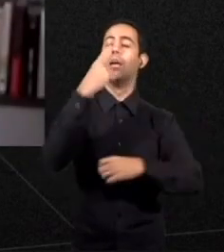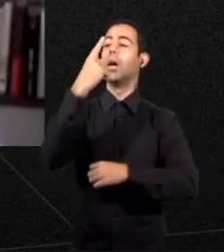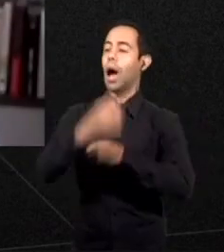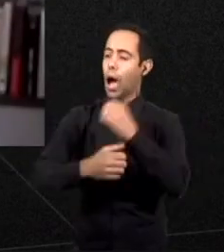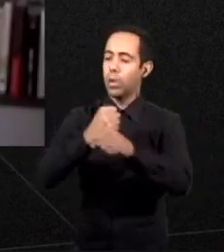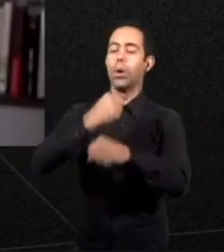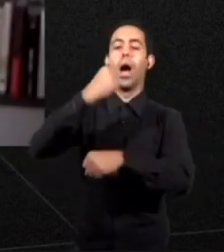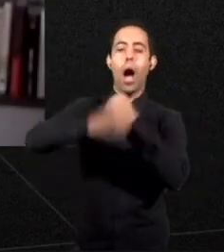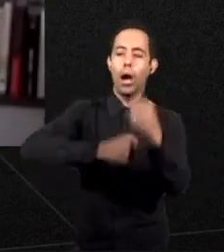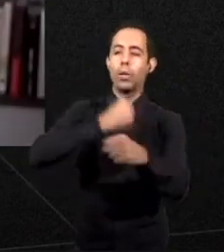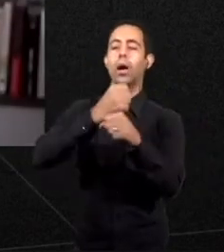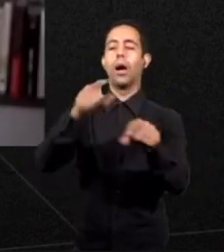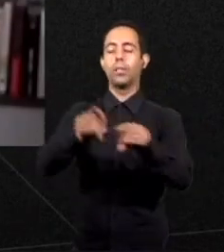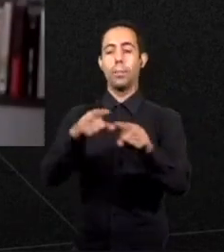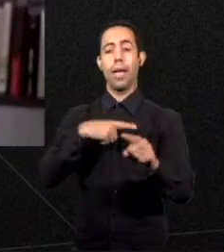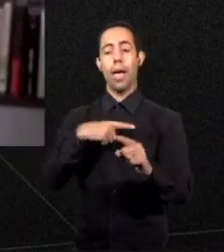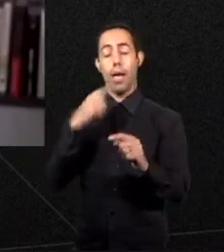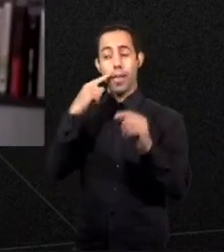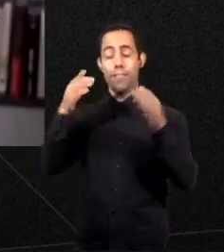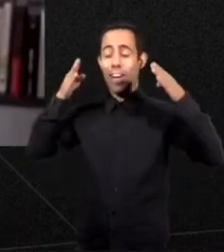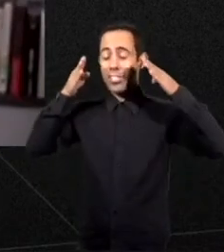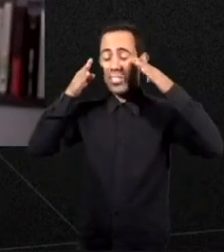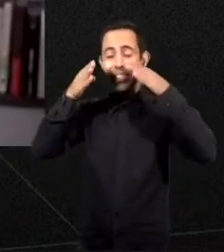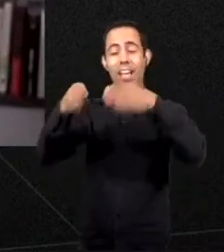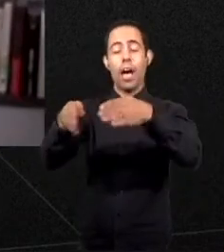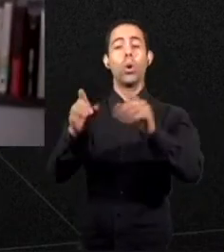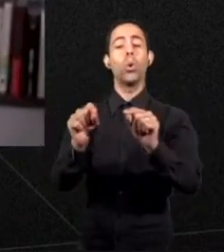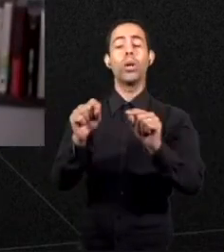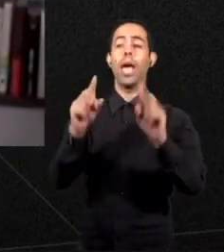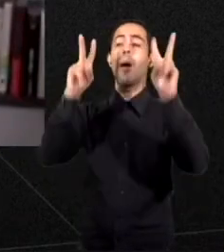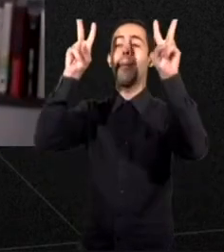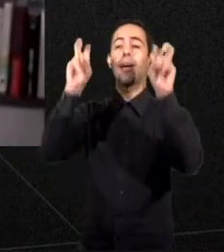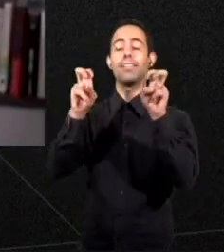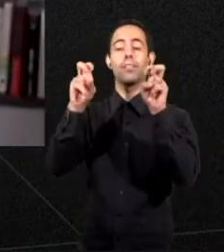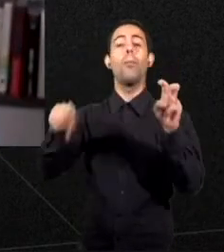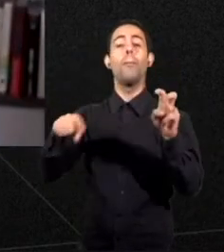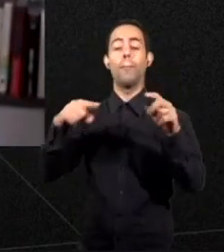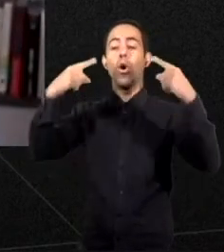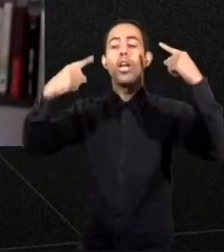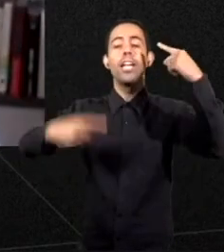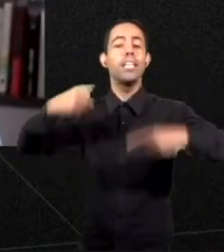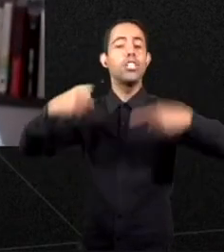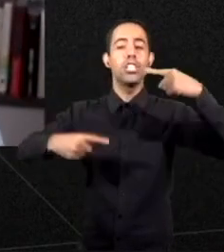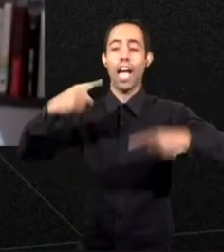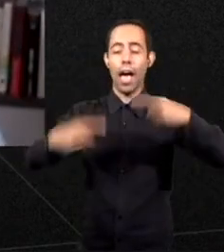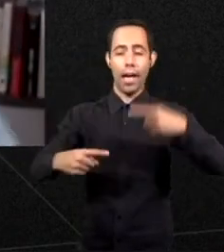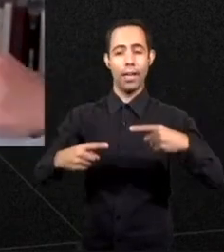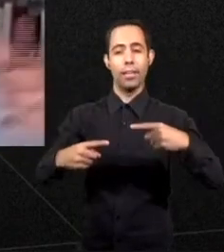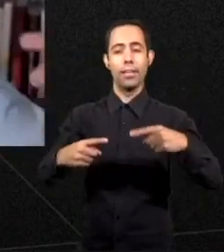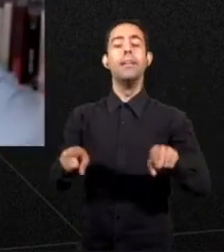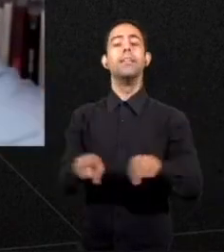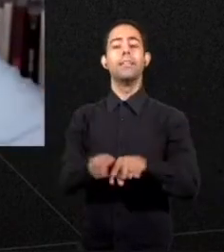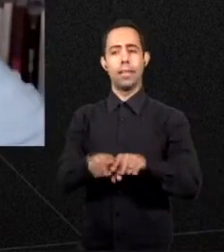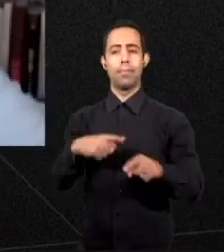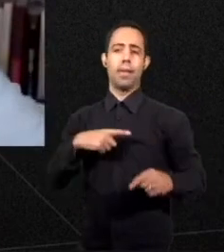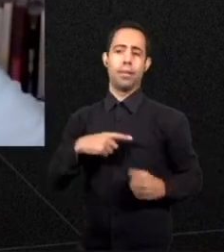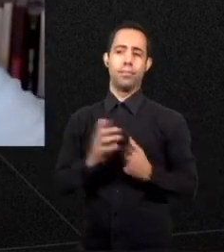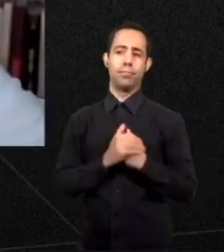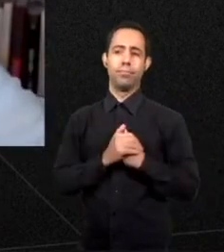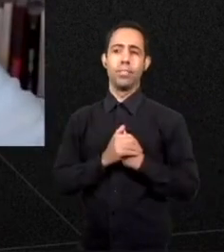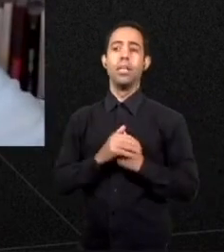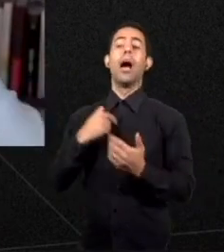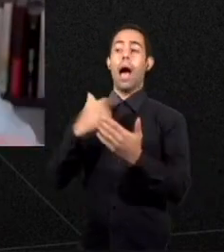I want to emphasize it's a political issue. If you see the pandemic continuing to